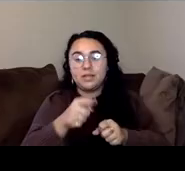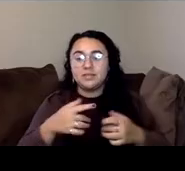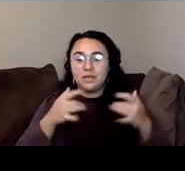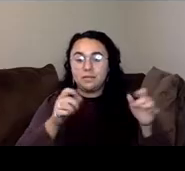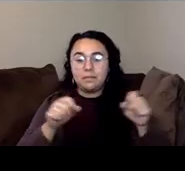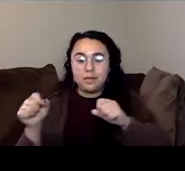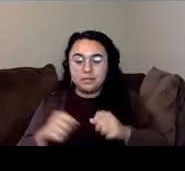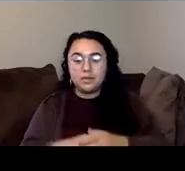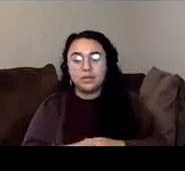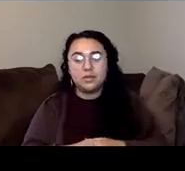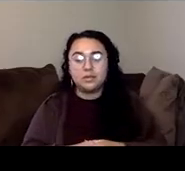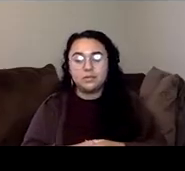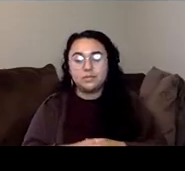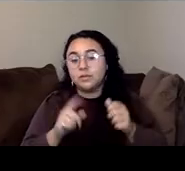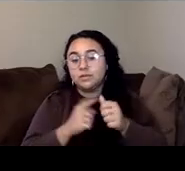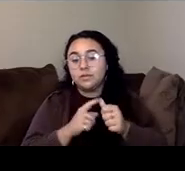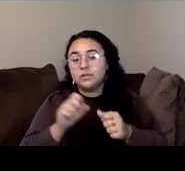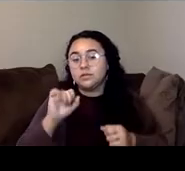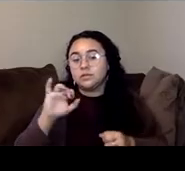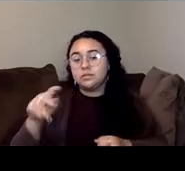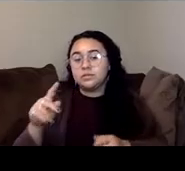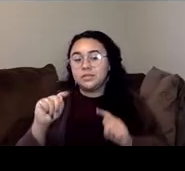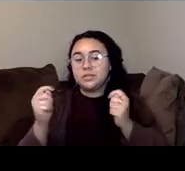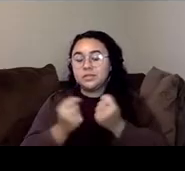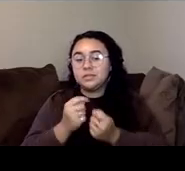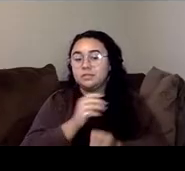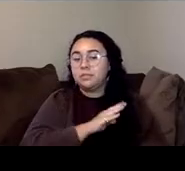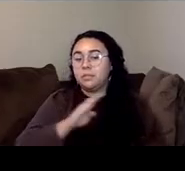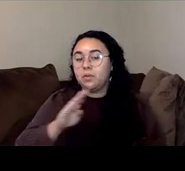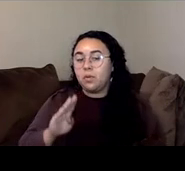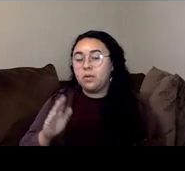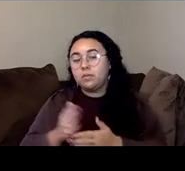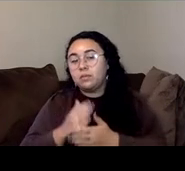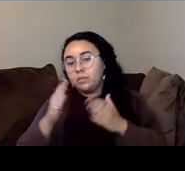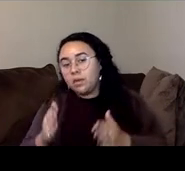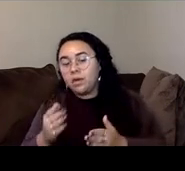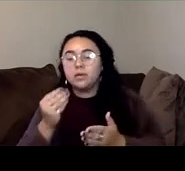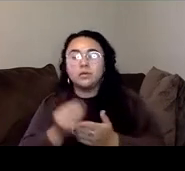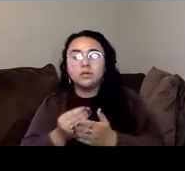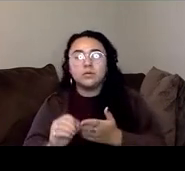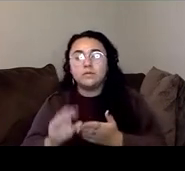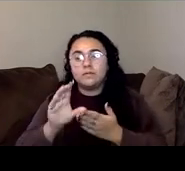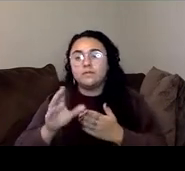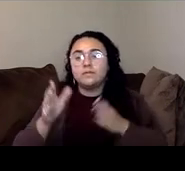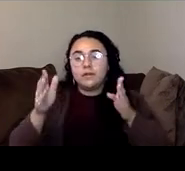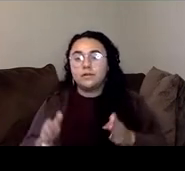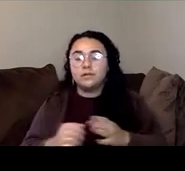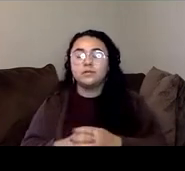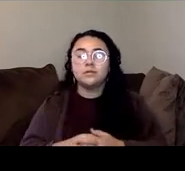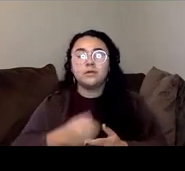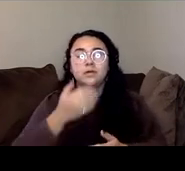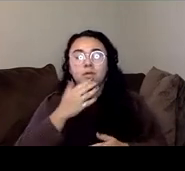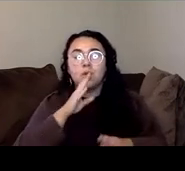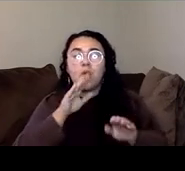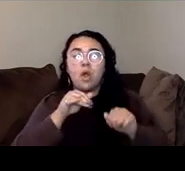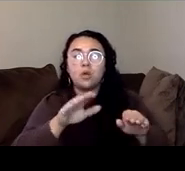possible. First of all, to the SJP team and board, our partners and funders. Thank you to Ocean and Mountain